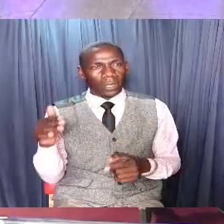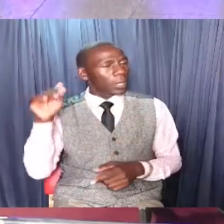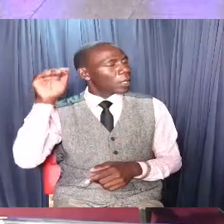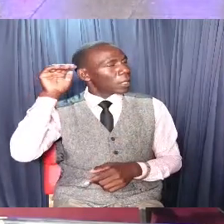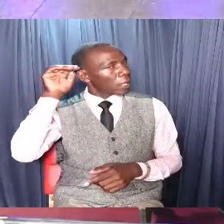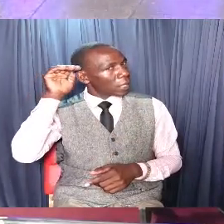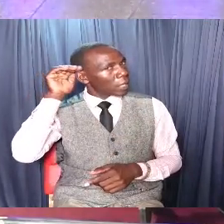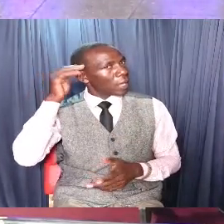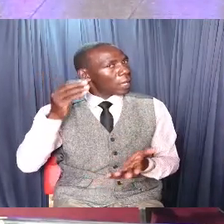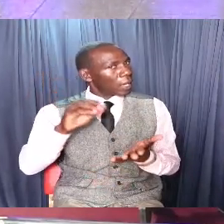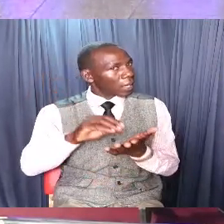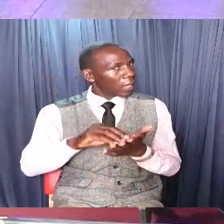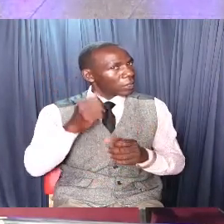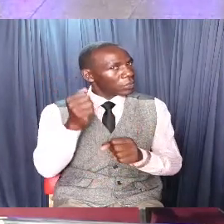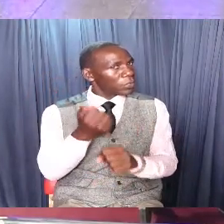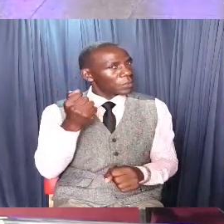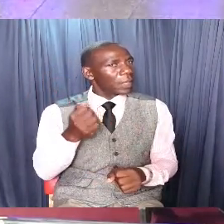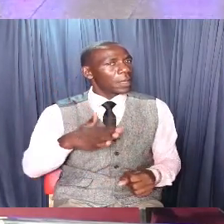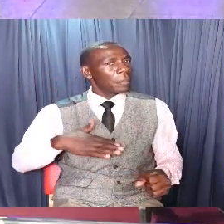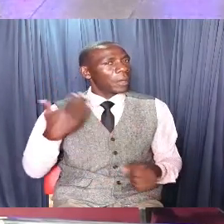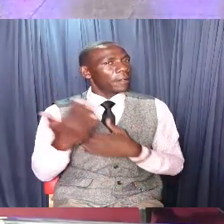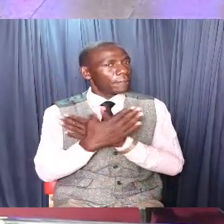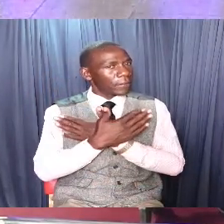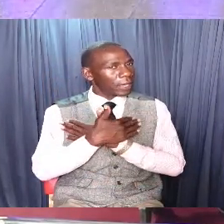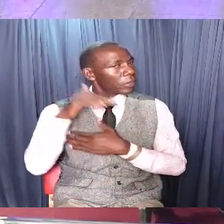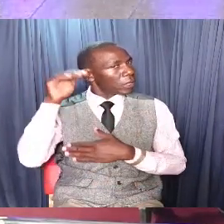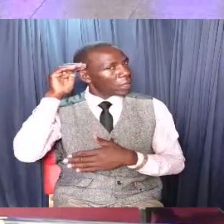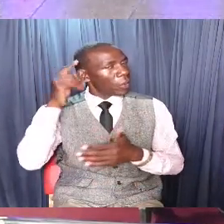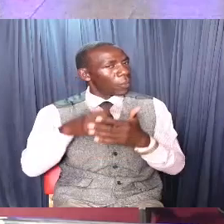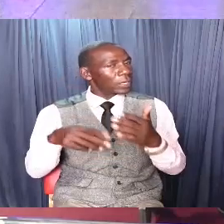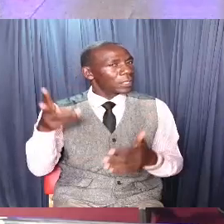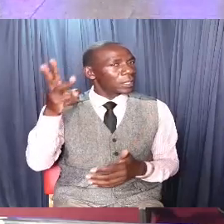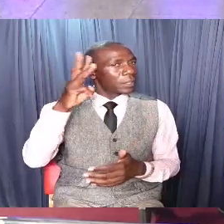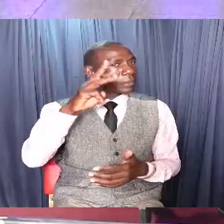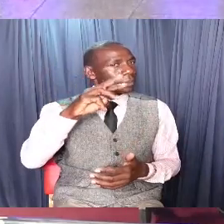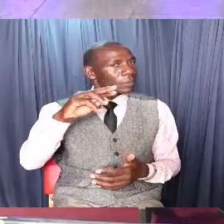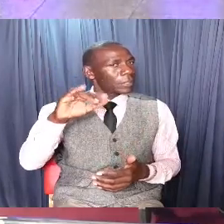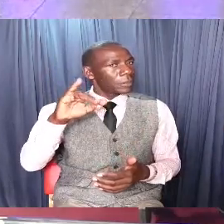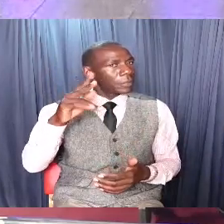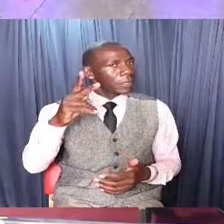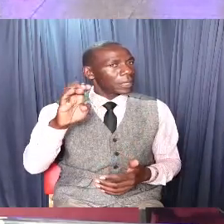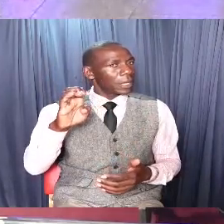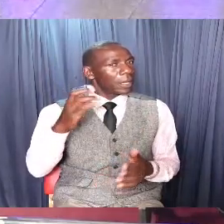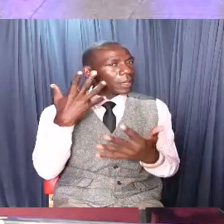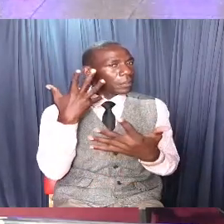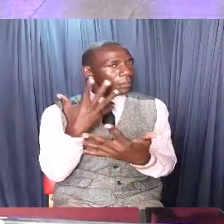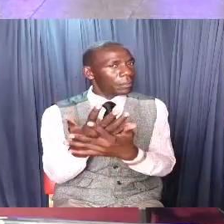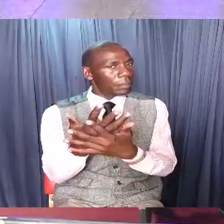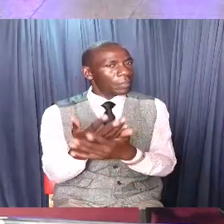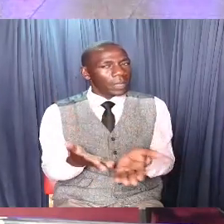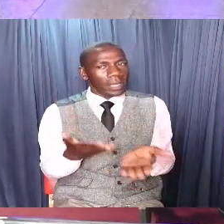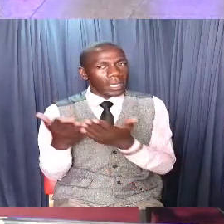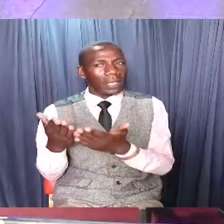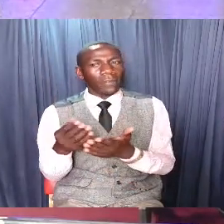Nasikia tena Joshua. You hear again, Joshua. Rafiki yangu tena. My friend, you hear what Mikaya is telling me here. Ufungeni ndani. Get him to prison. Chakula cha